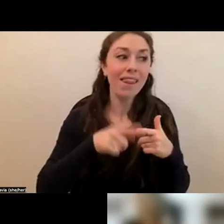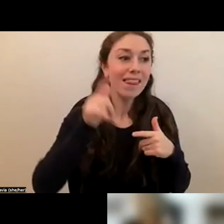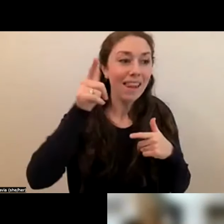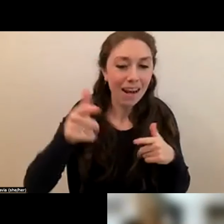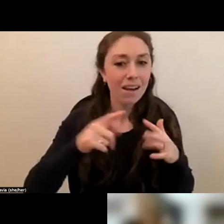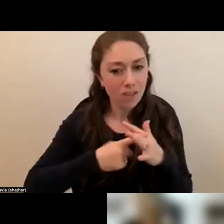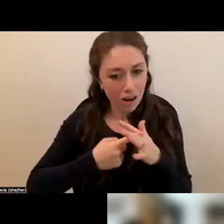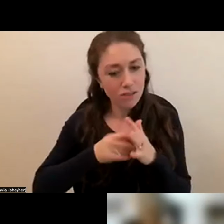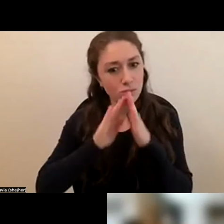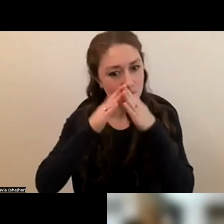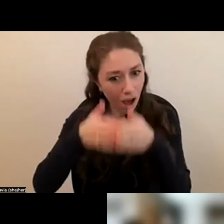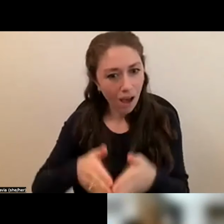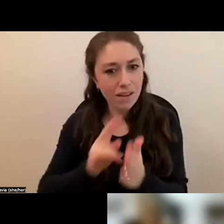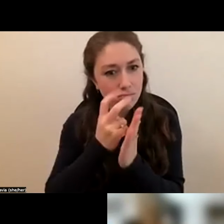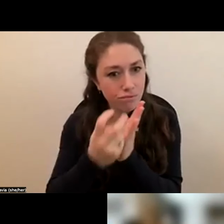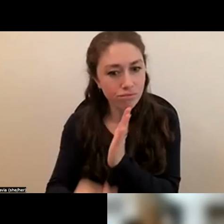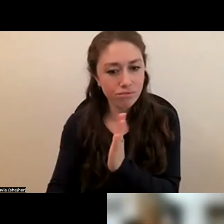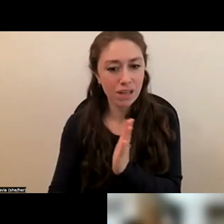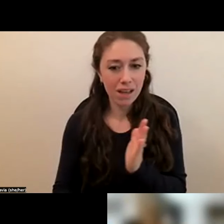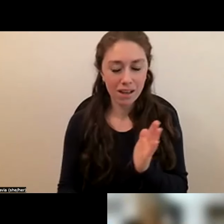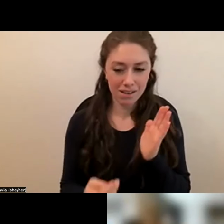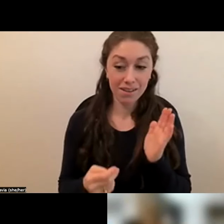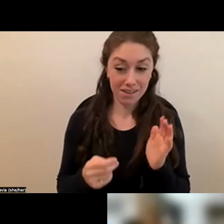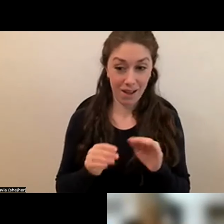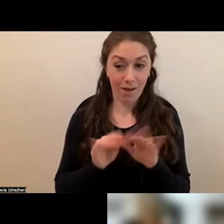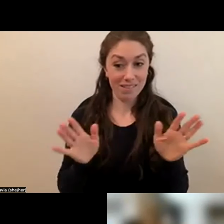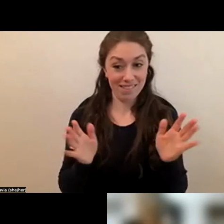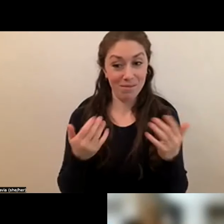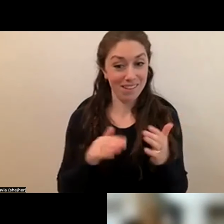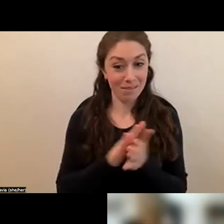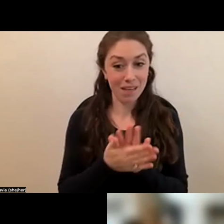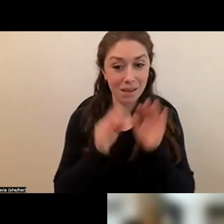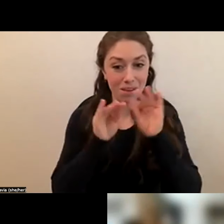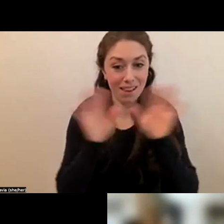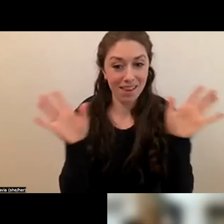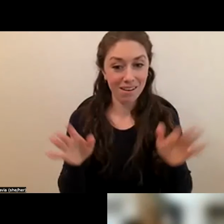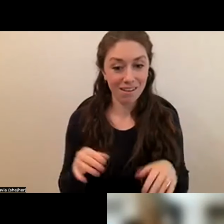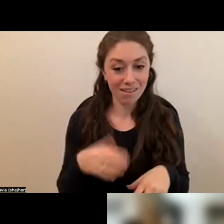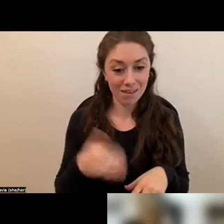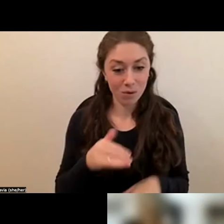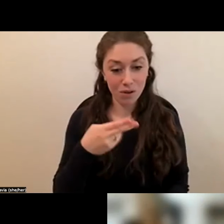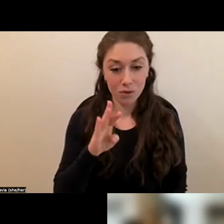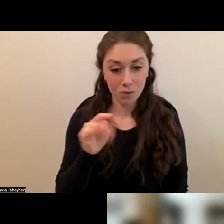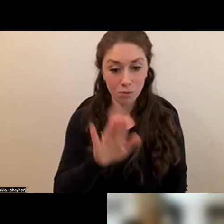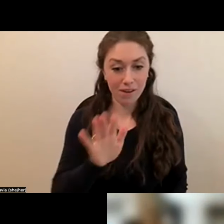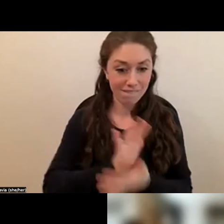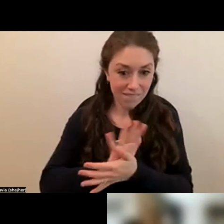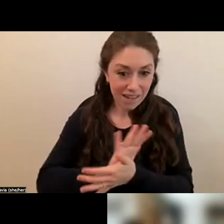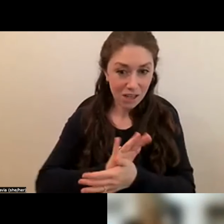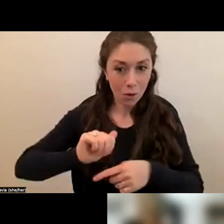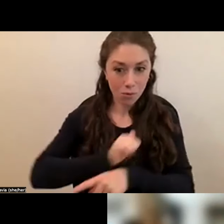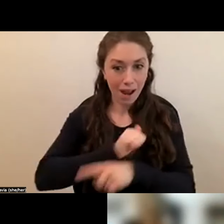this. And it was quickly clear how extensive Hubert's video practice was